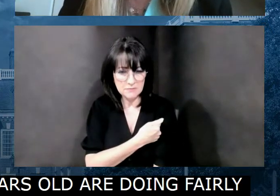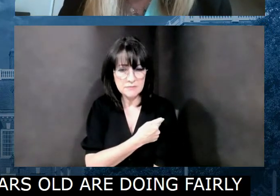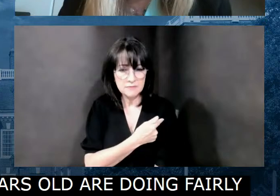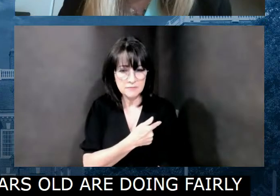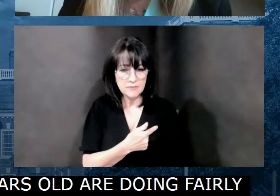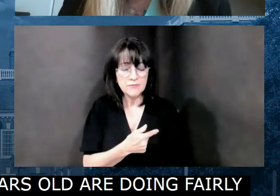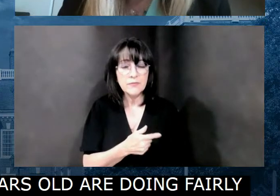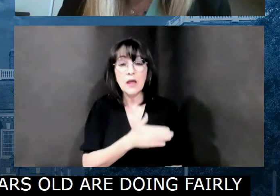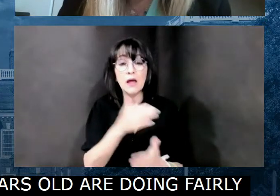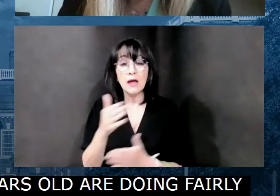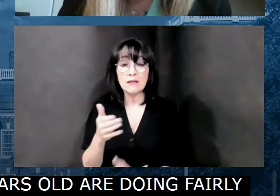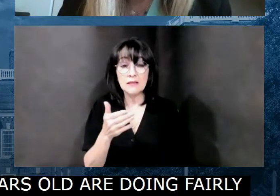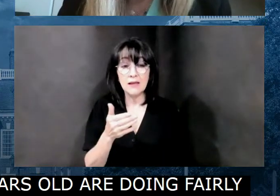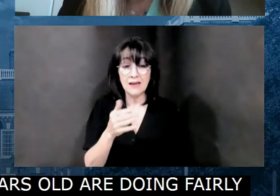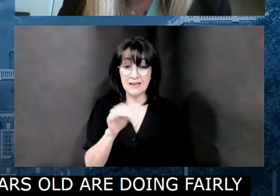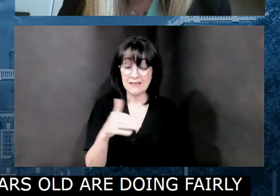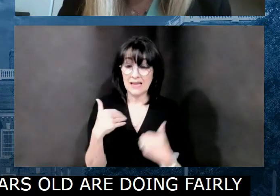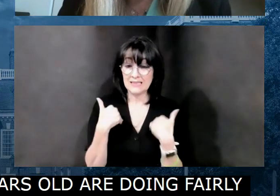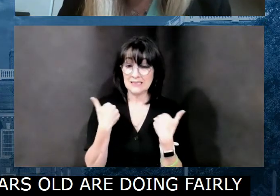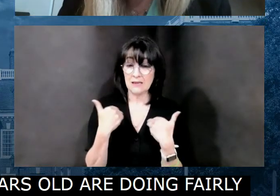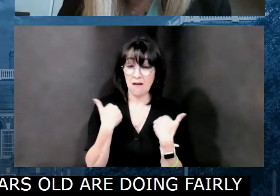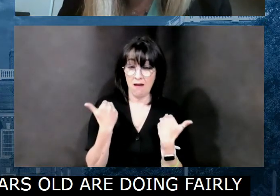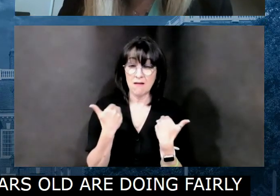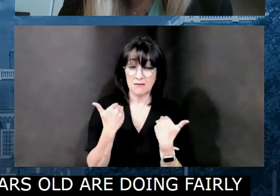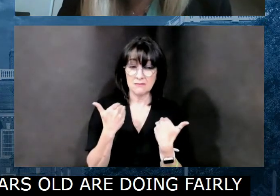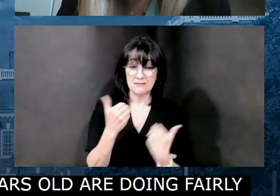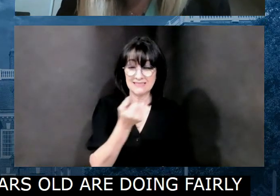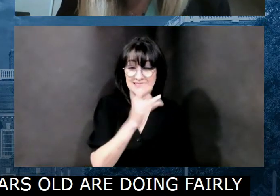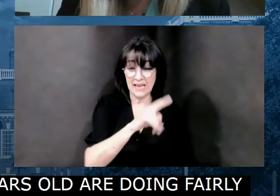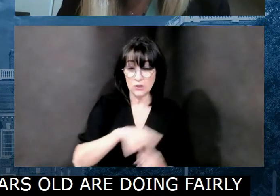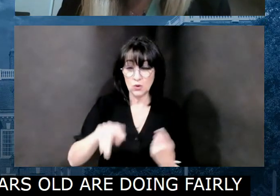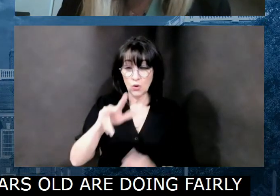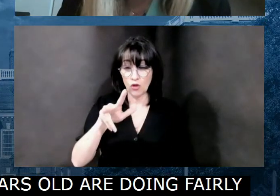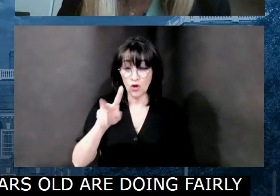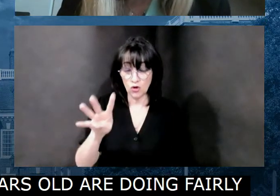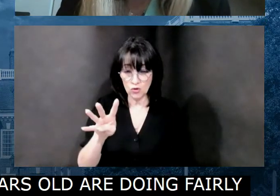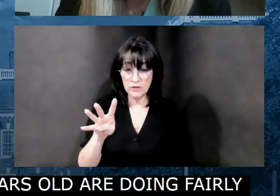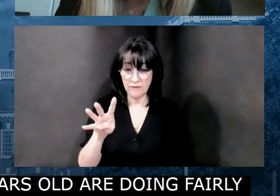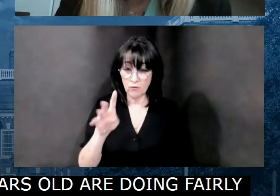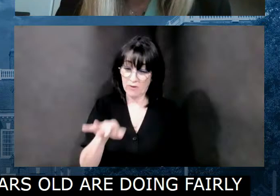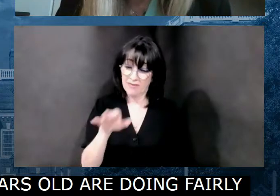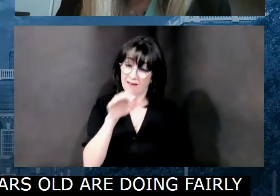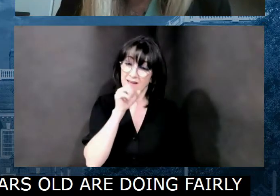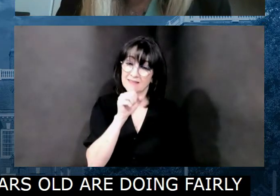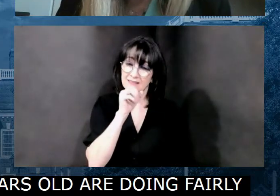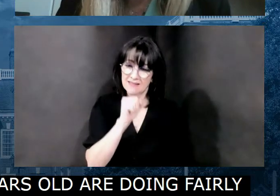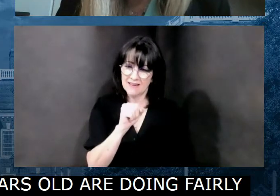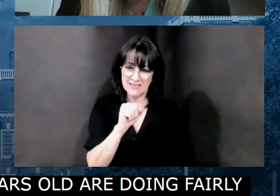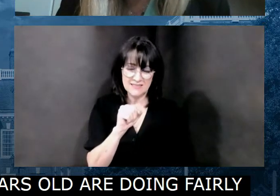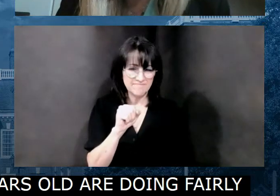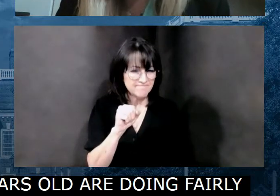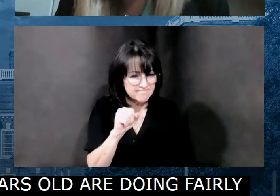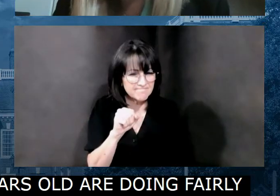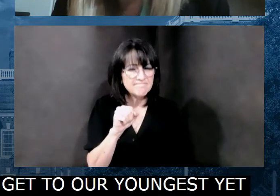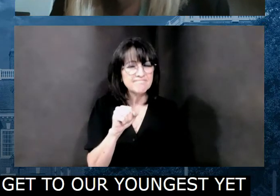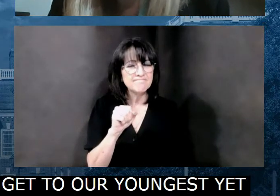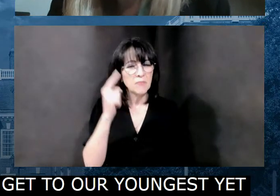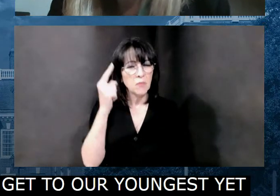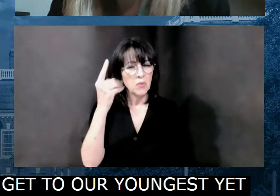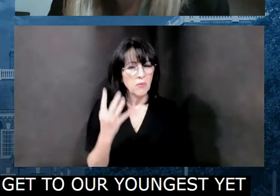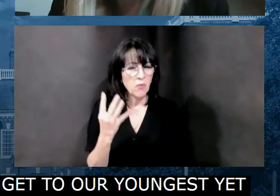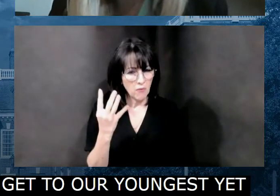our youngest yet, among the 18 to 34-year-old age group, only 1/4 are fully